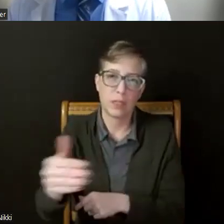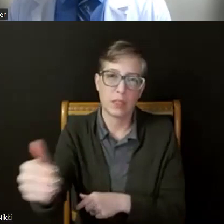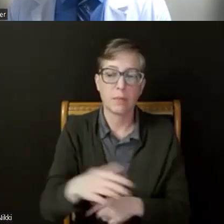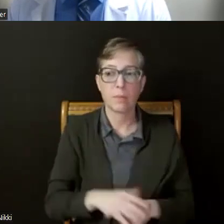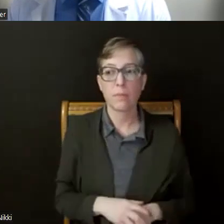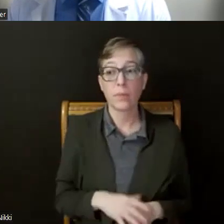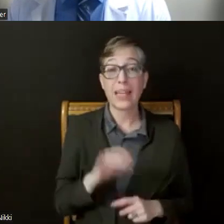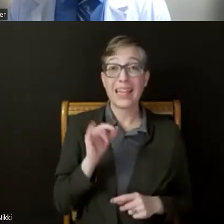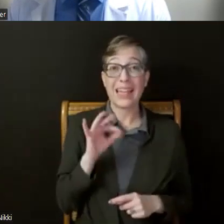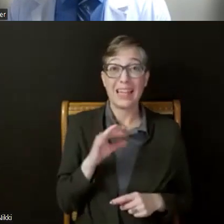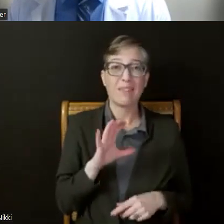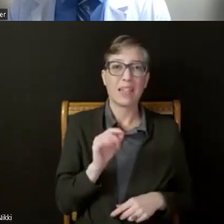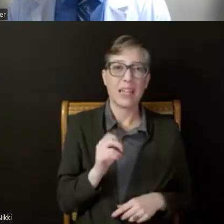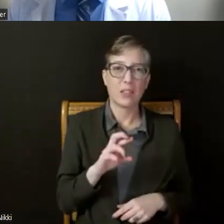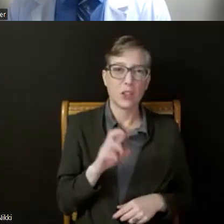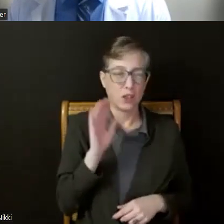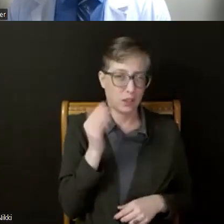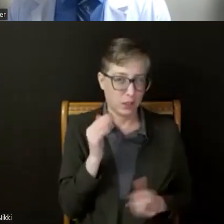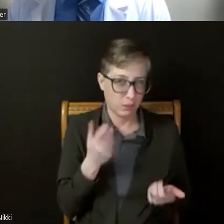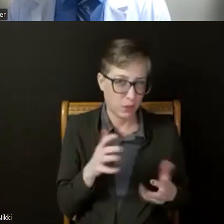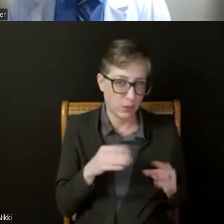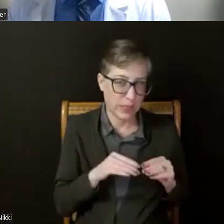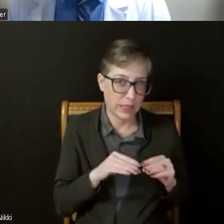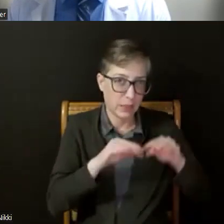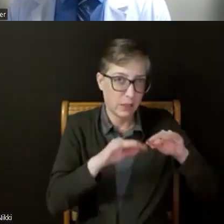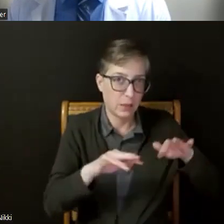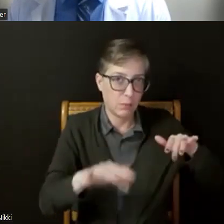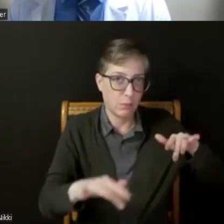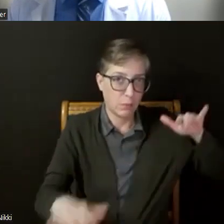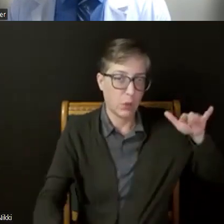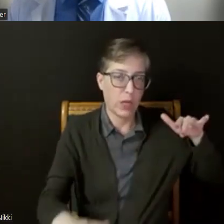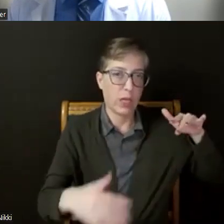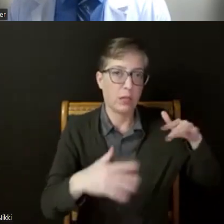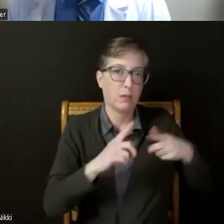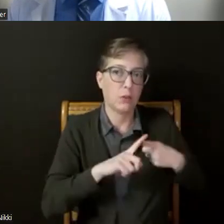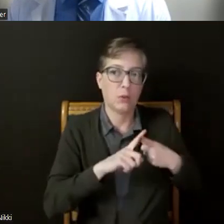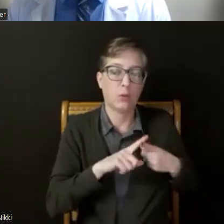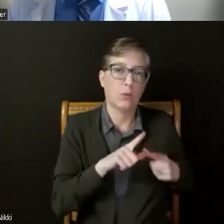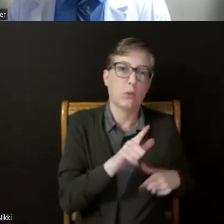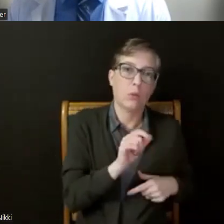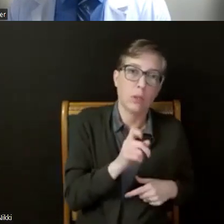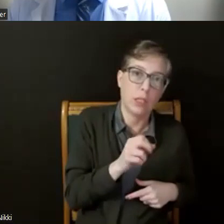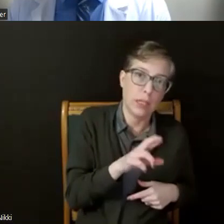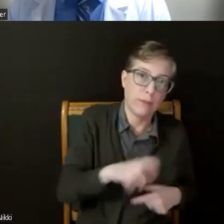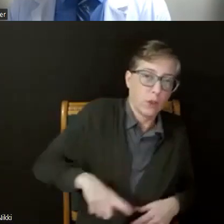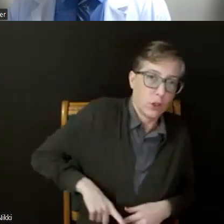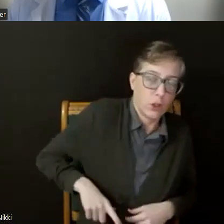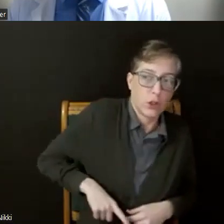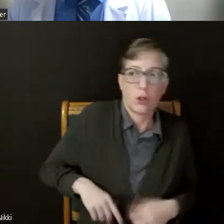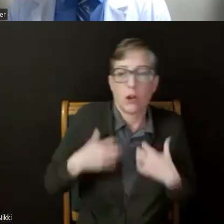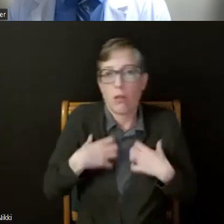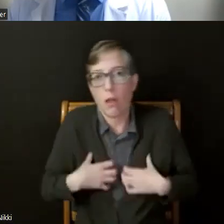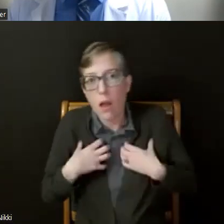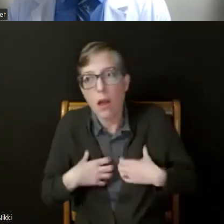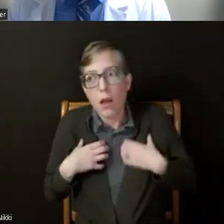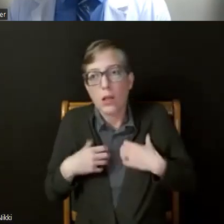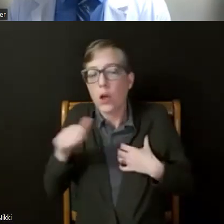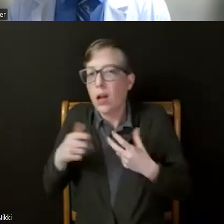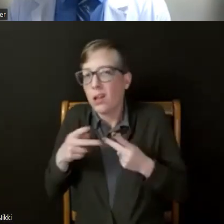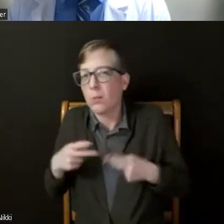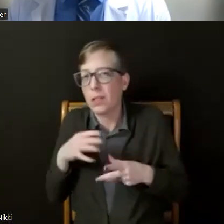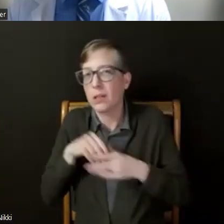already spread to the liver or the lungs or elsewhere in the body, then that is treated first